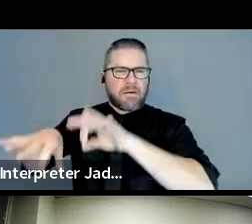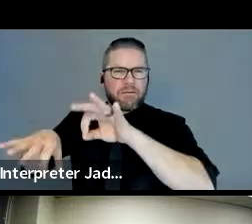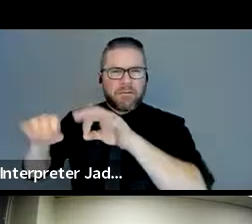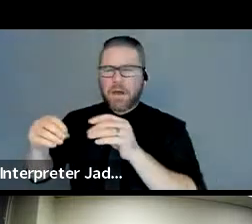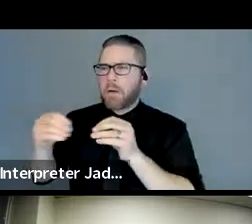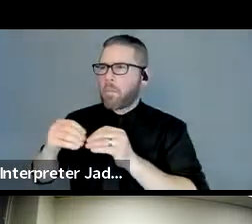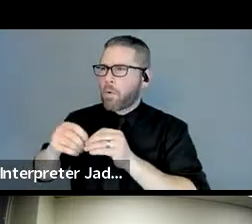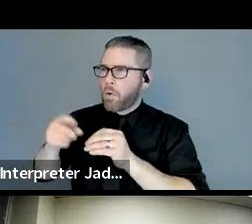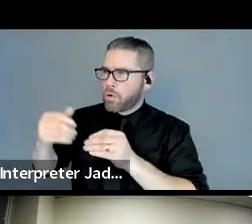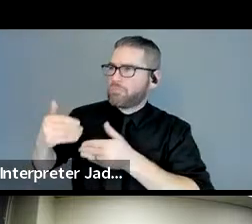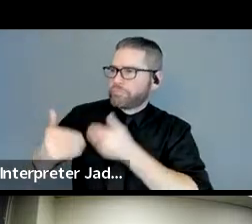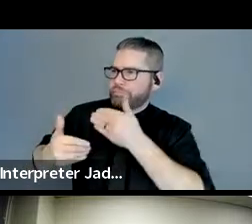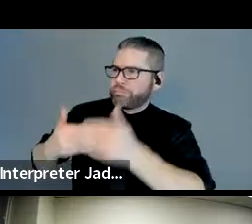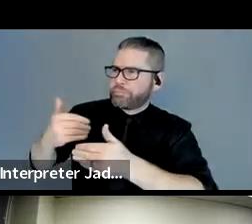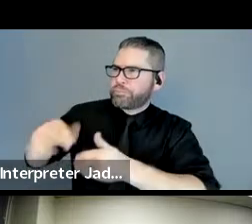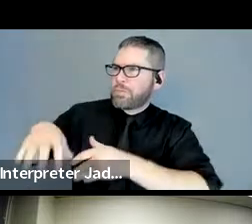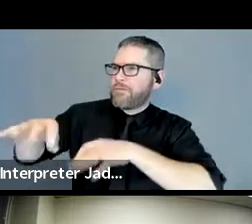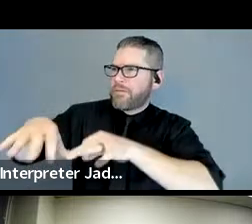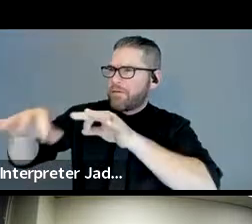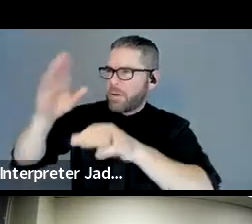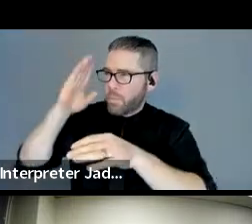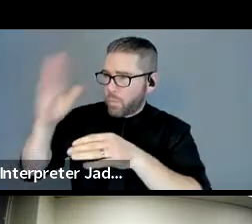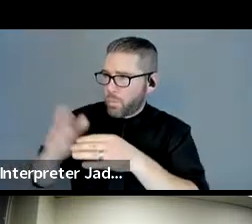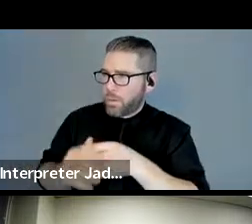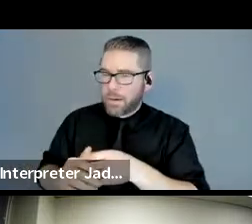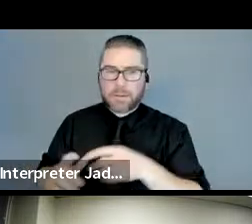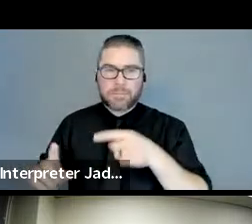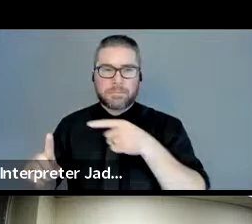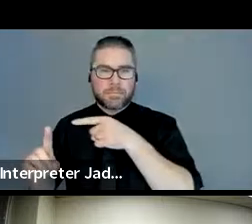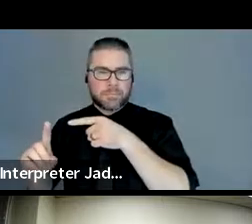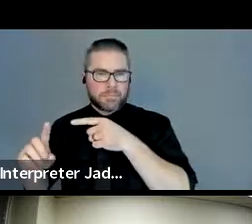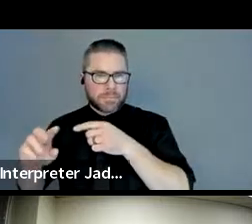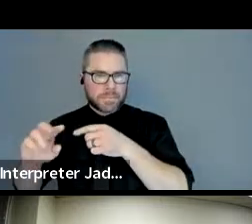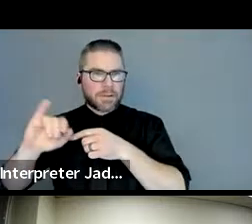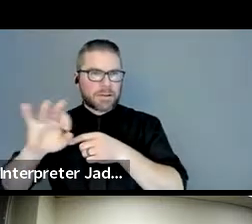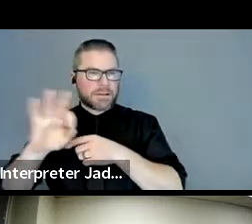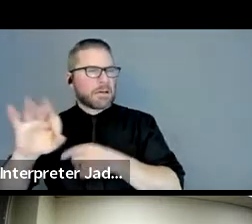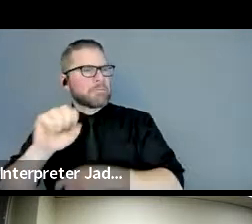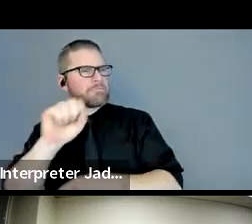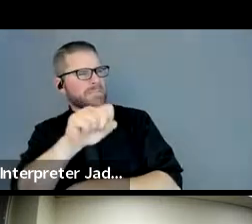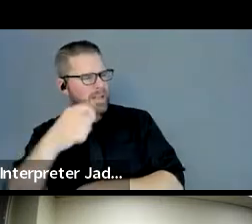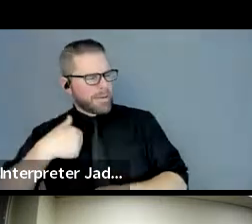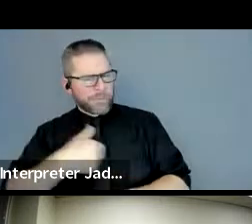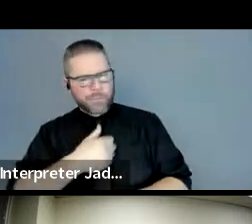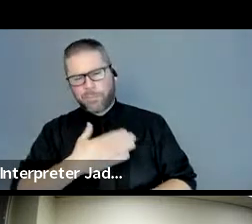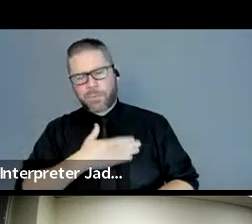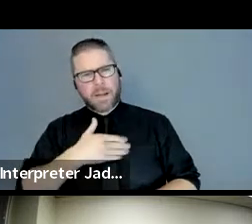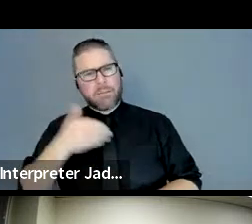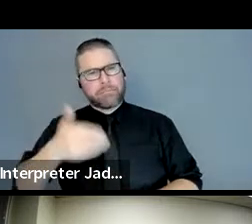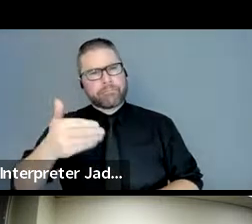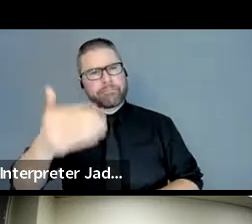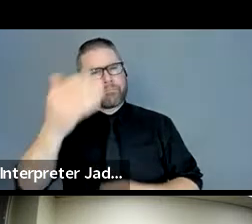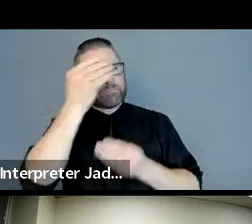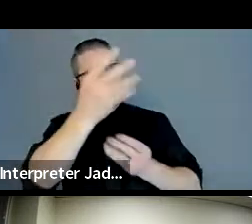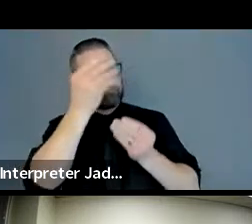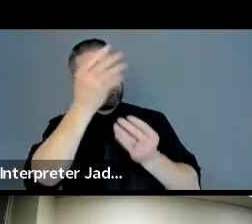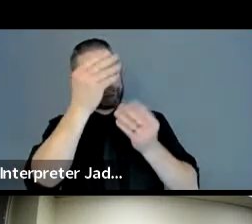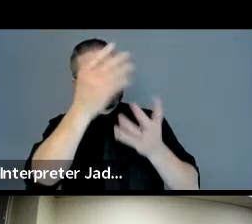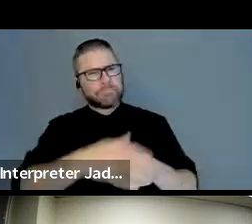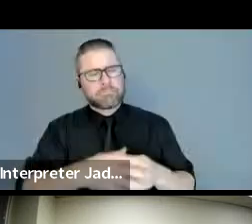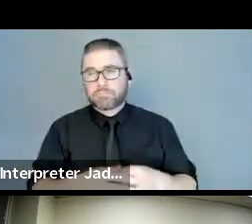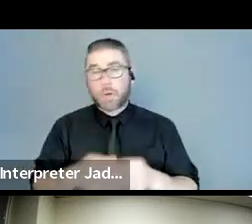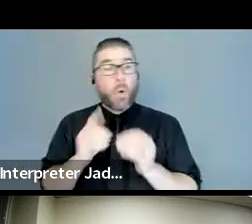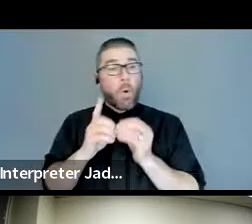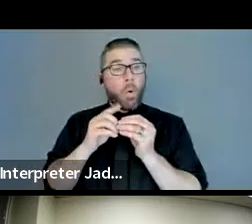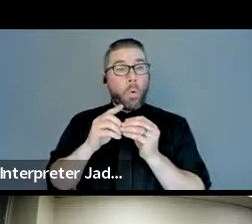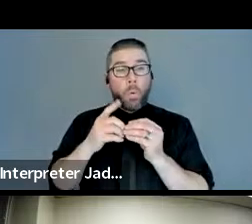Mm-hmm. Yeah, we're happy to do that. And one other thing I did want to mention before we wrap this up is that the